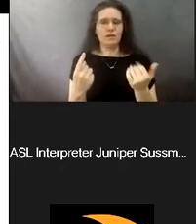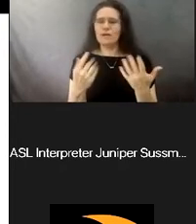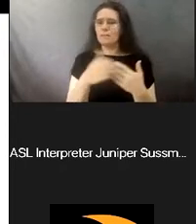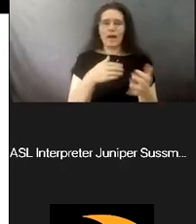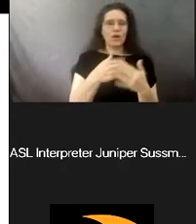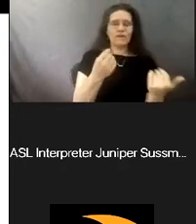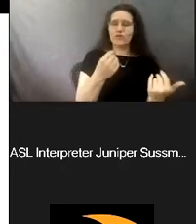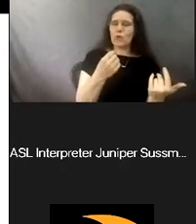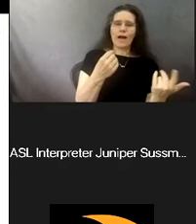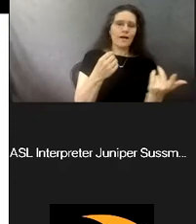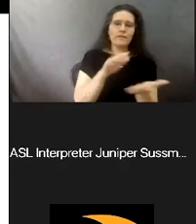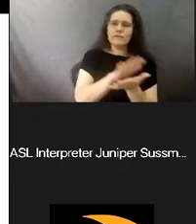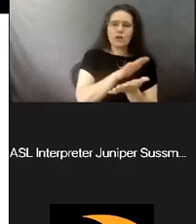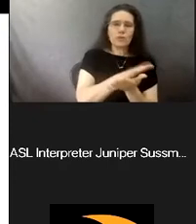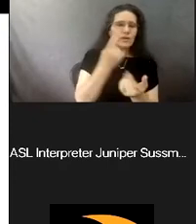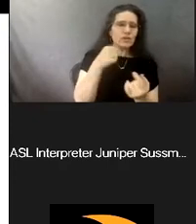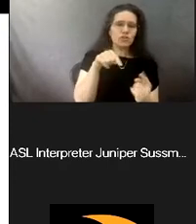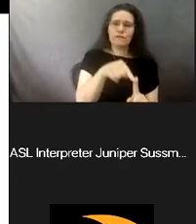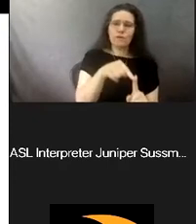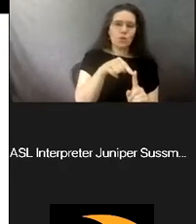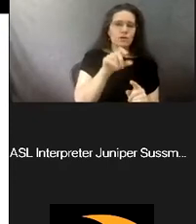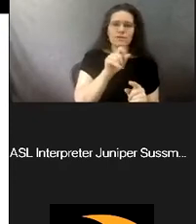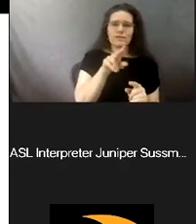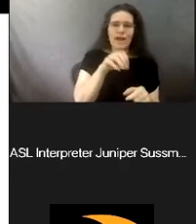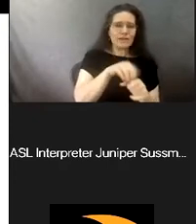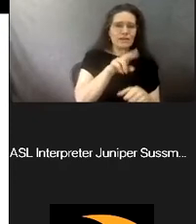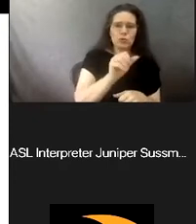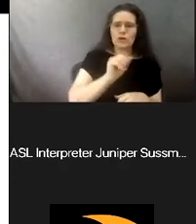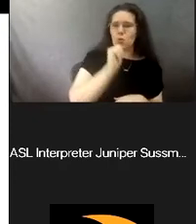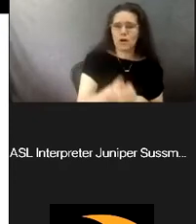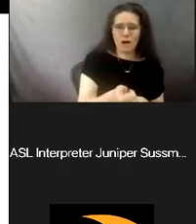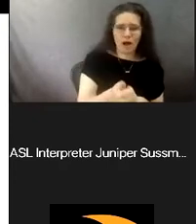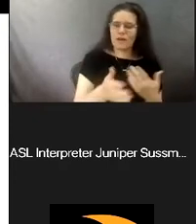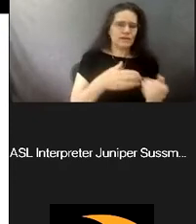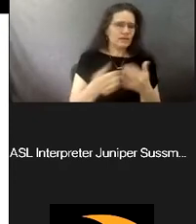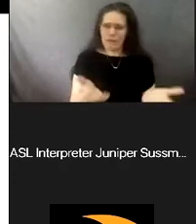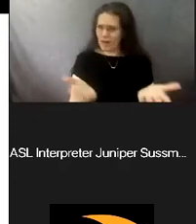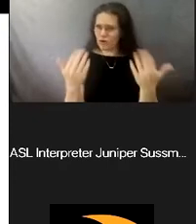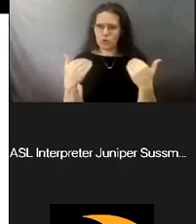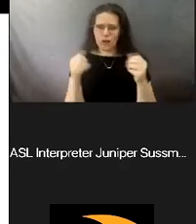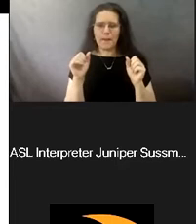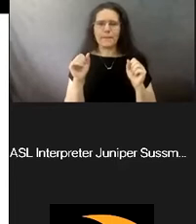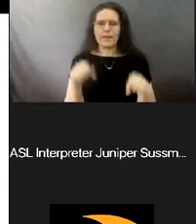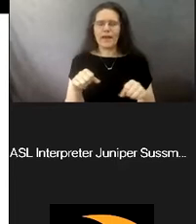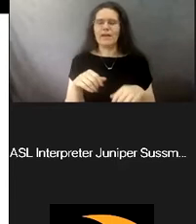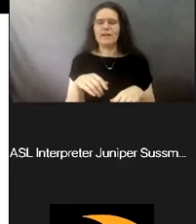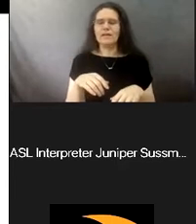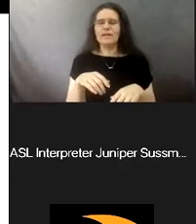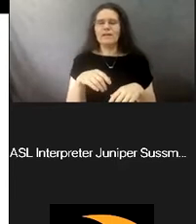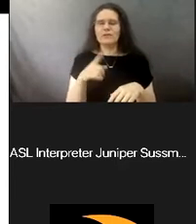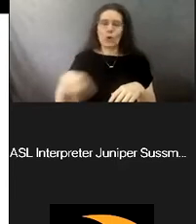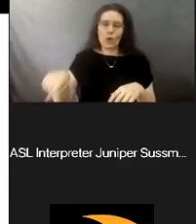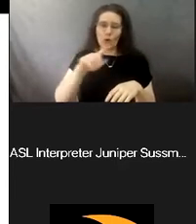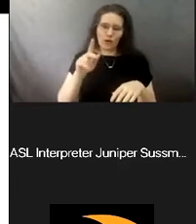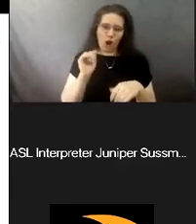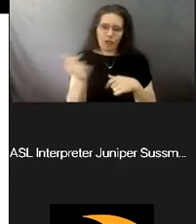can be undocumented. We don't want to know, as everybody who's on this webinar who works in a